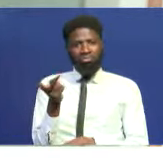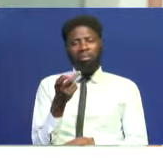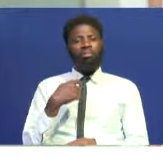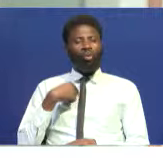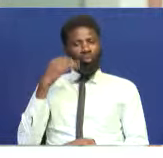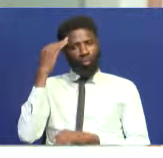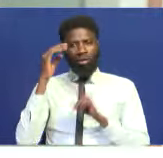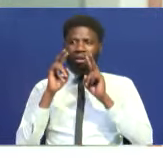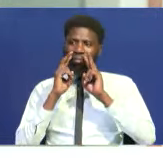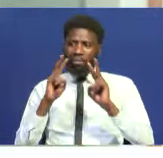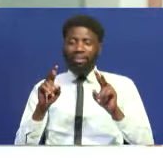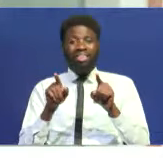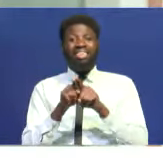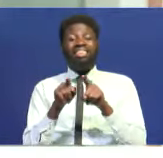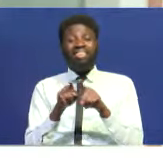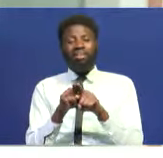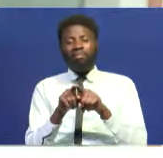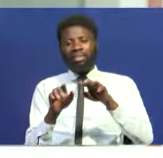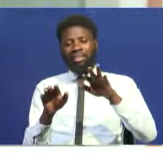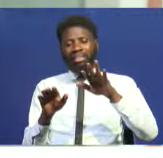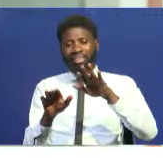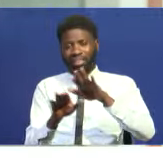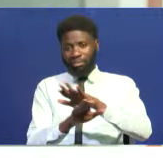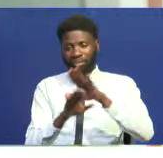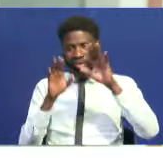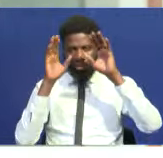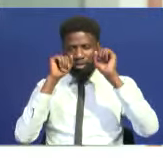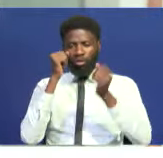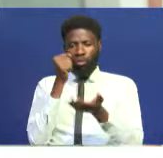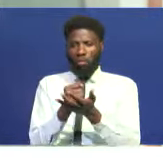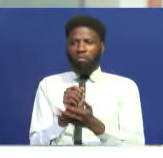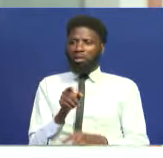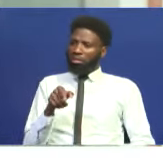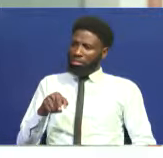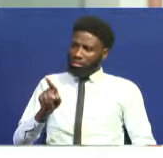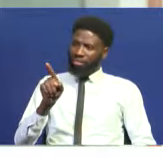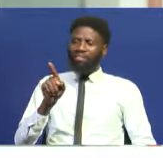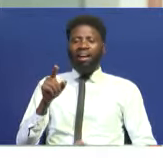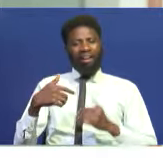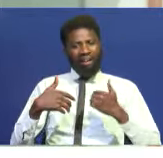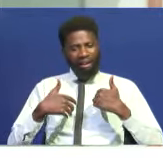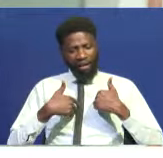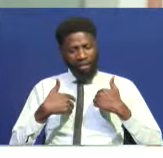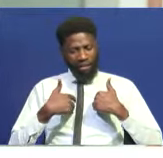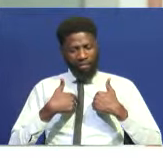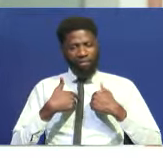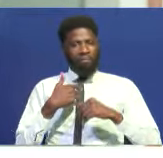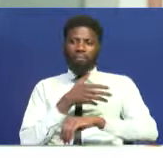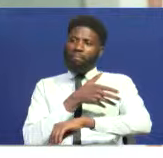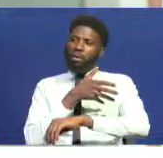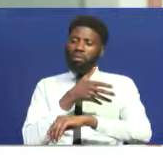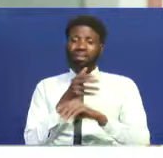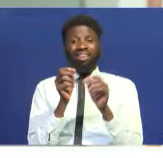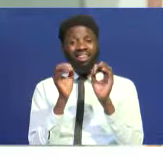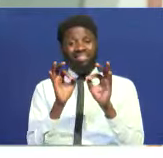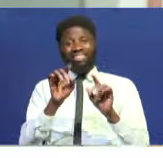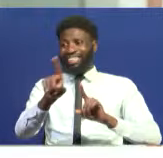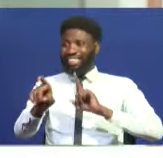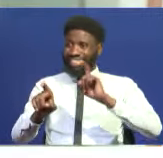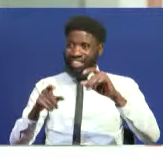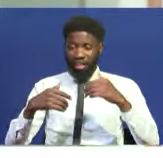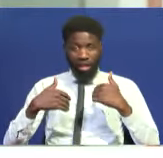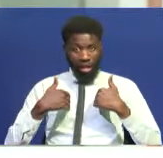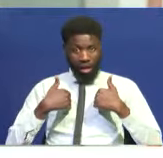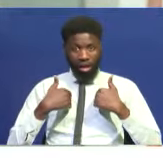president's office is an office with all the capabilities and competencies. If you want to ask any question or find